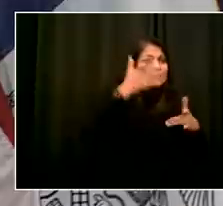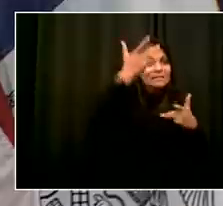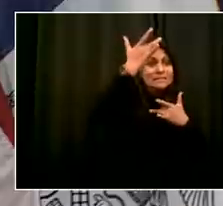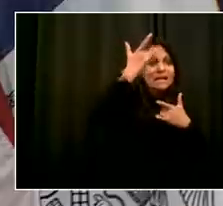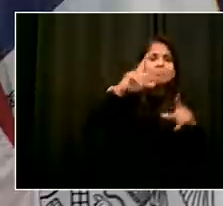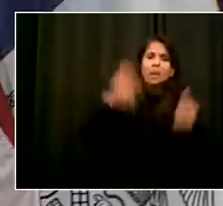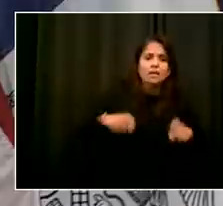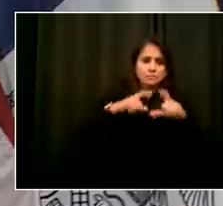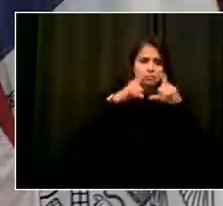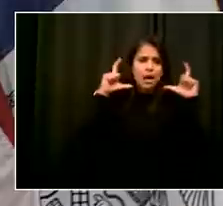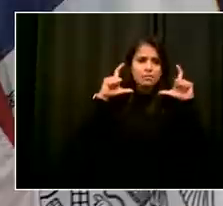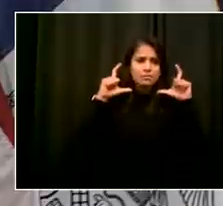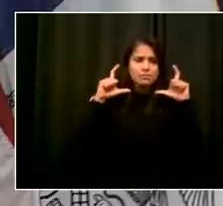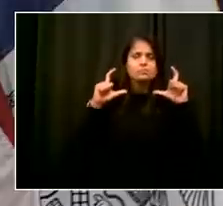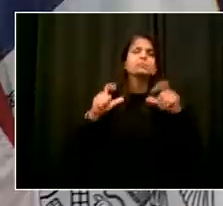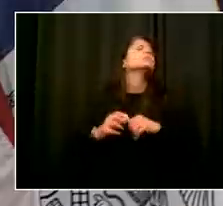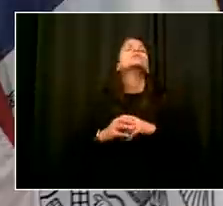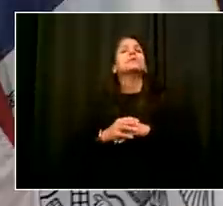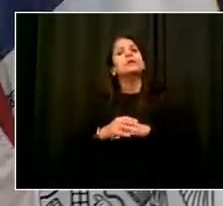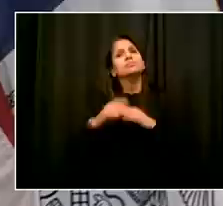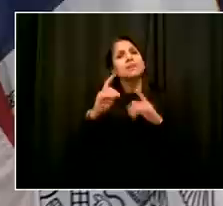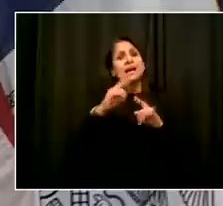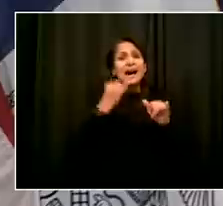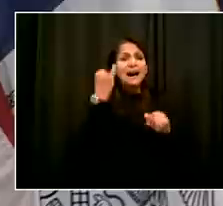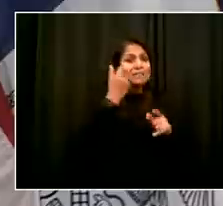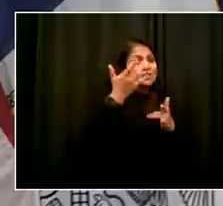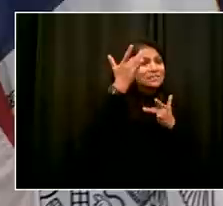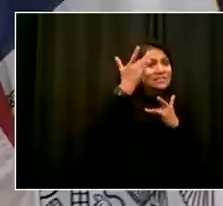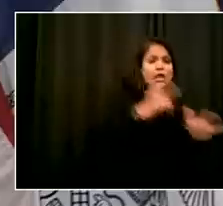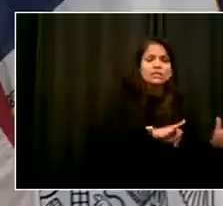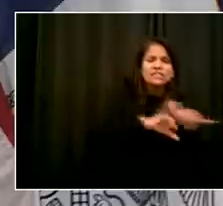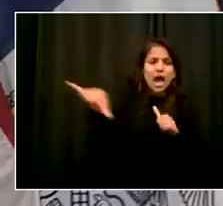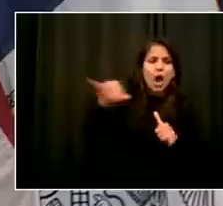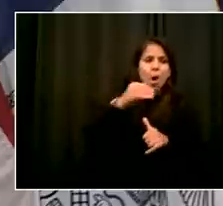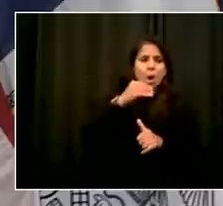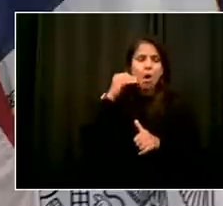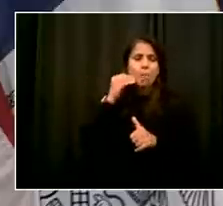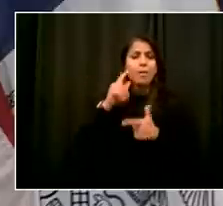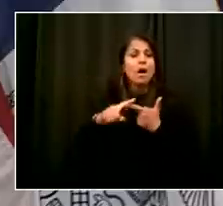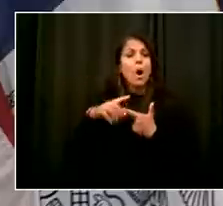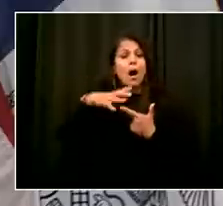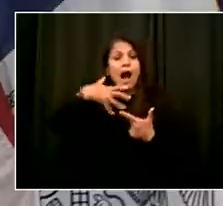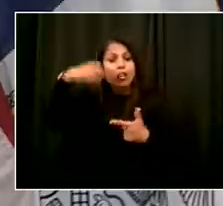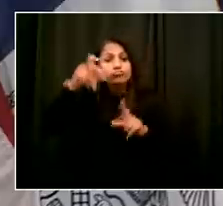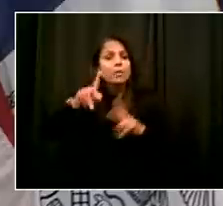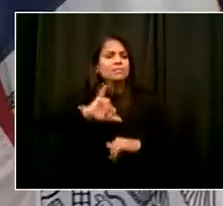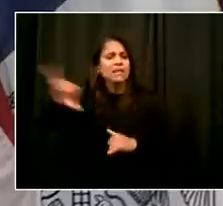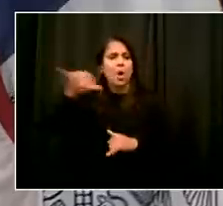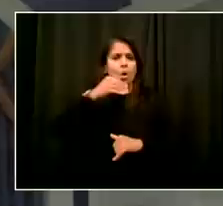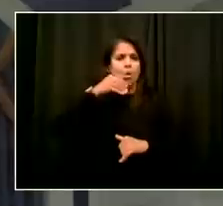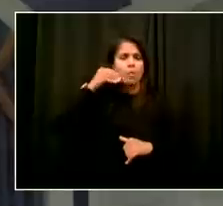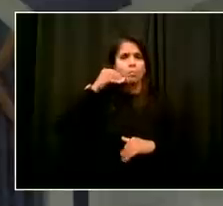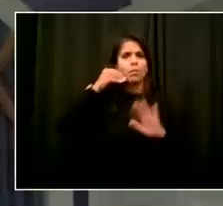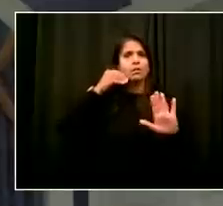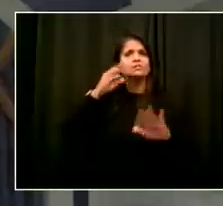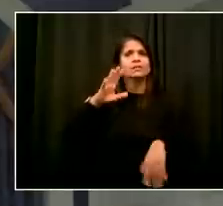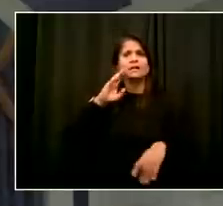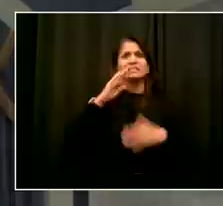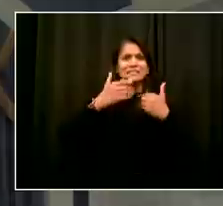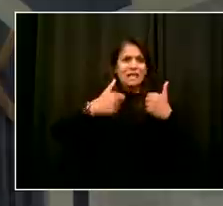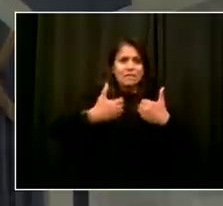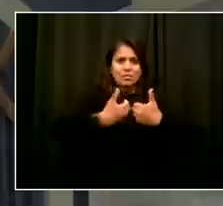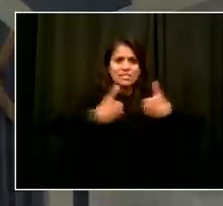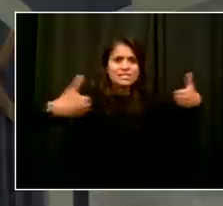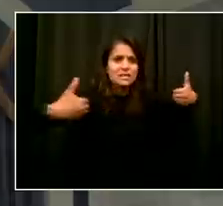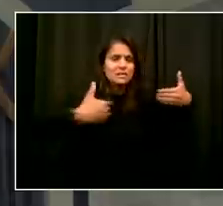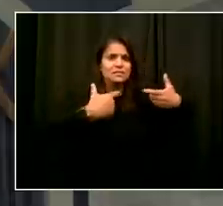can worship at home or worship separately, there's so many virtues in that. So Dr. Choksi, you want to speak to that? Thanks, Mr. Mayor. I think you covered